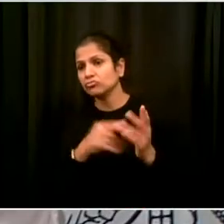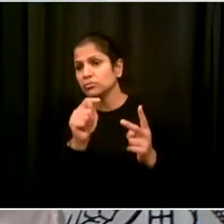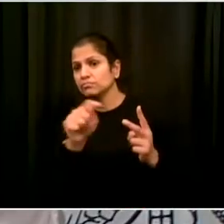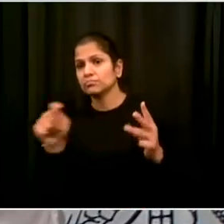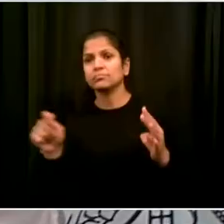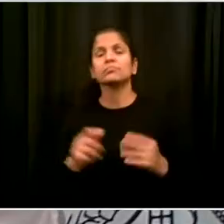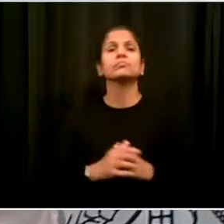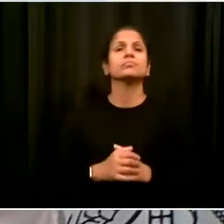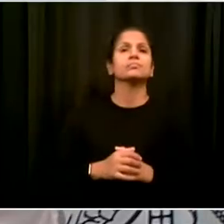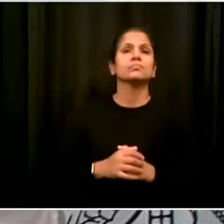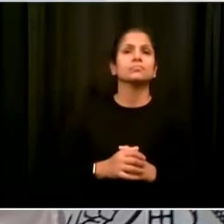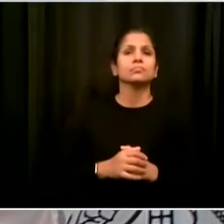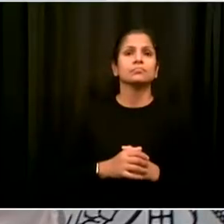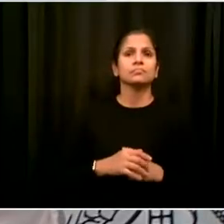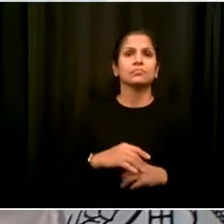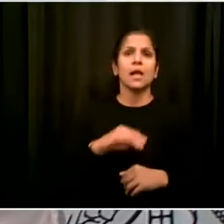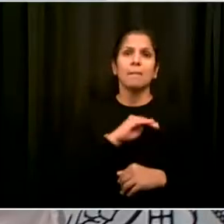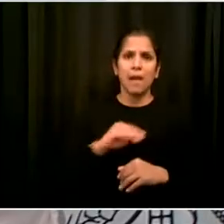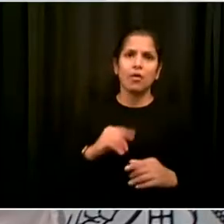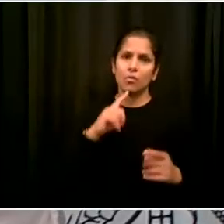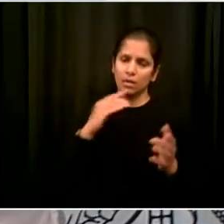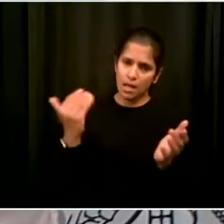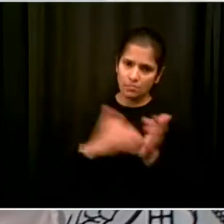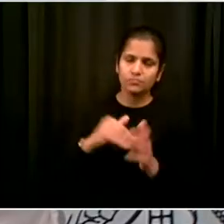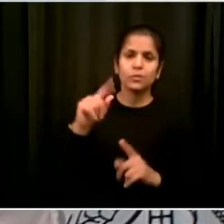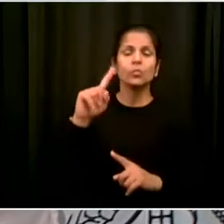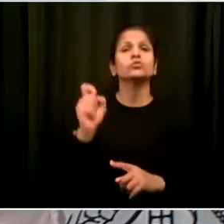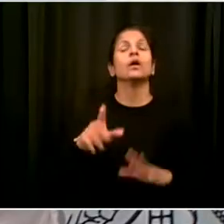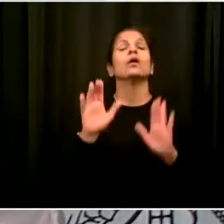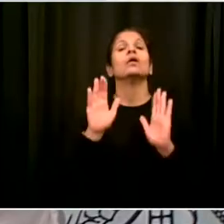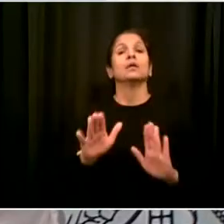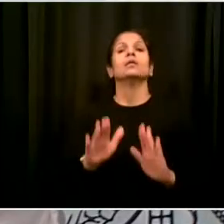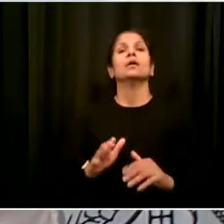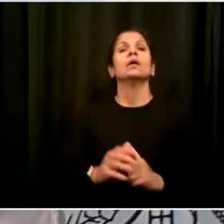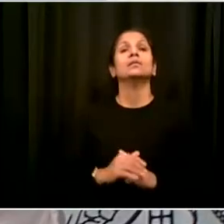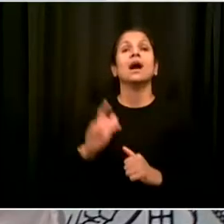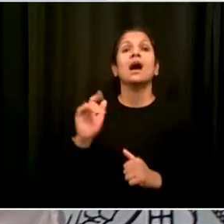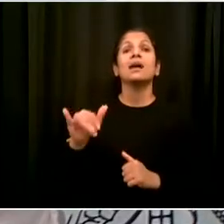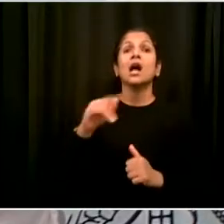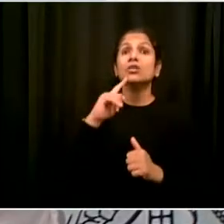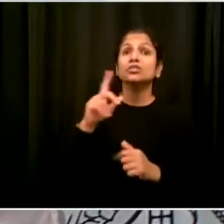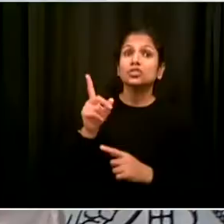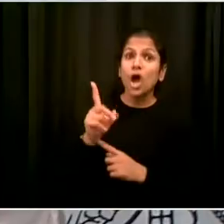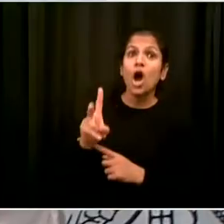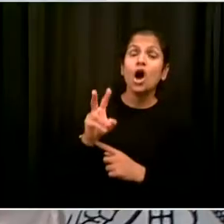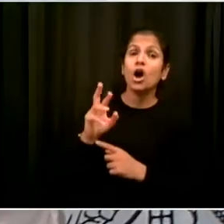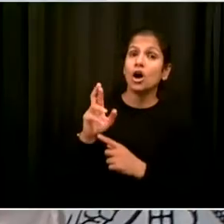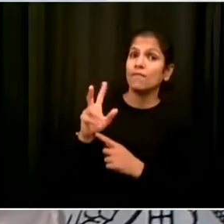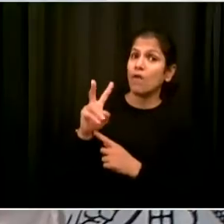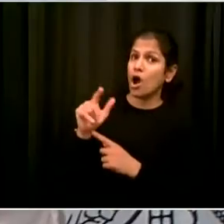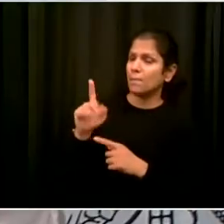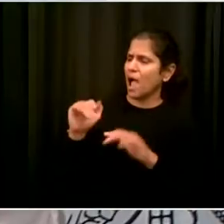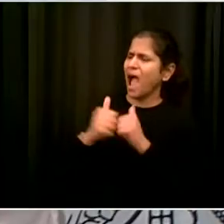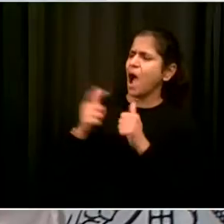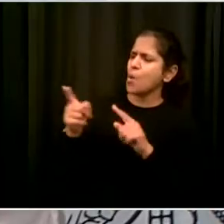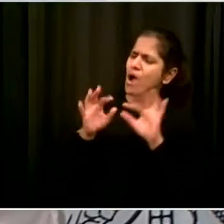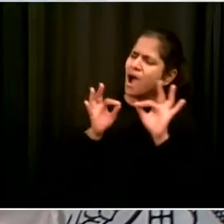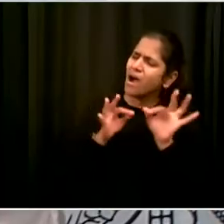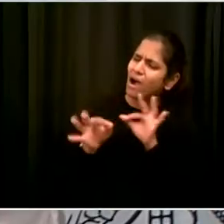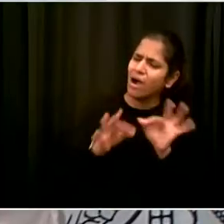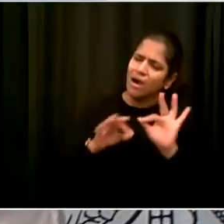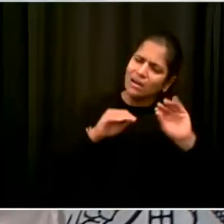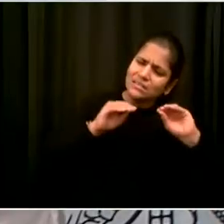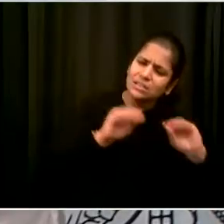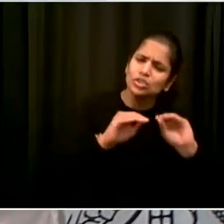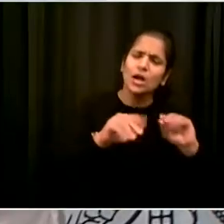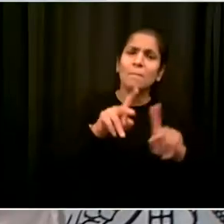of how we, Dr. Varma, how we educate people about the vaccine and give people